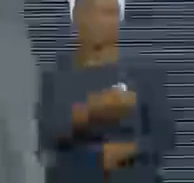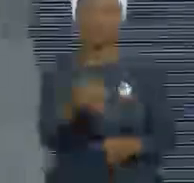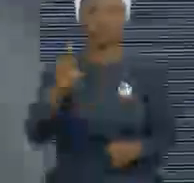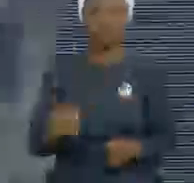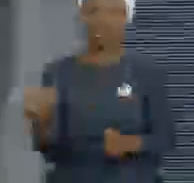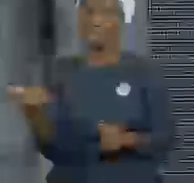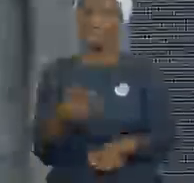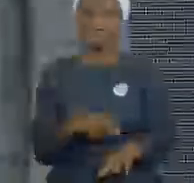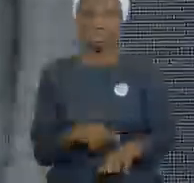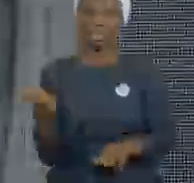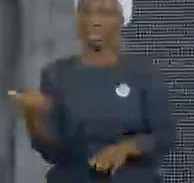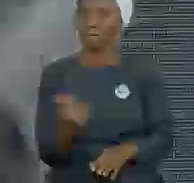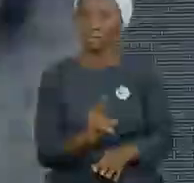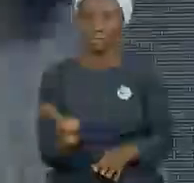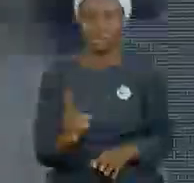anytime, anywhere,